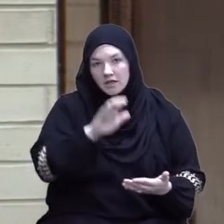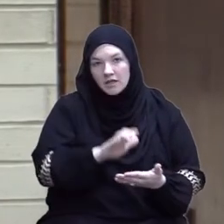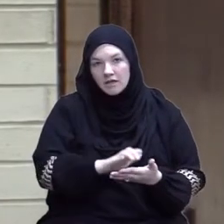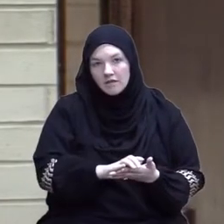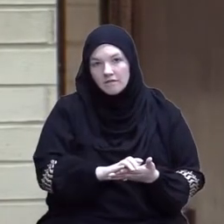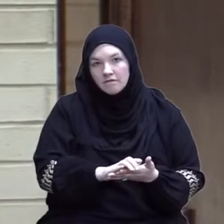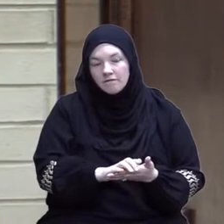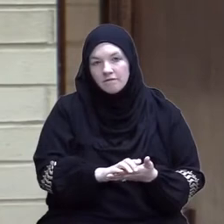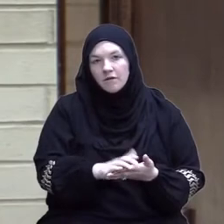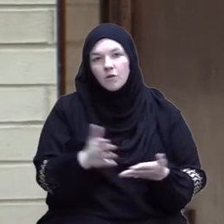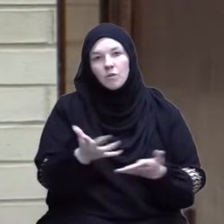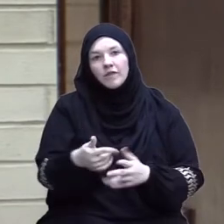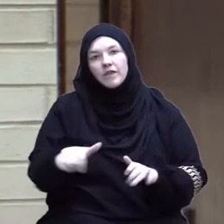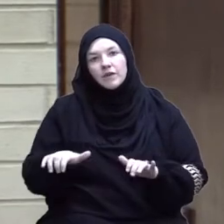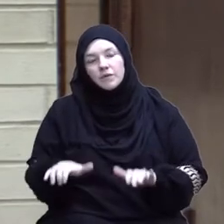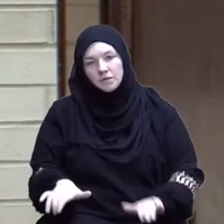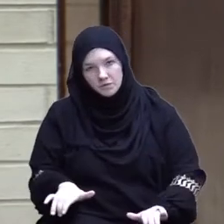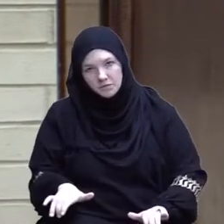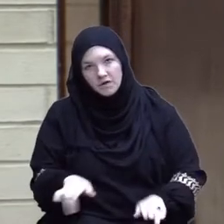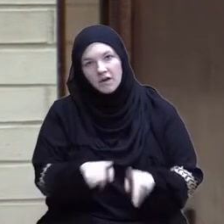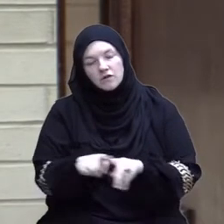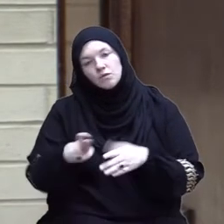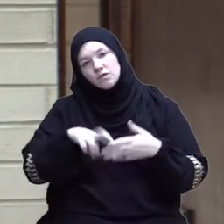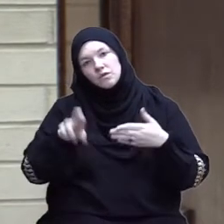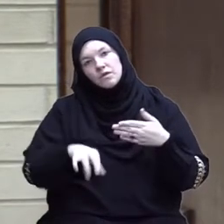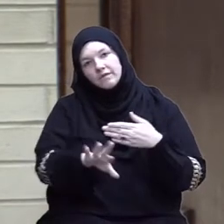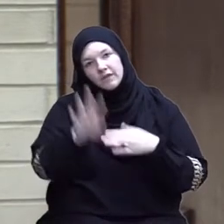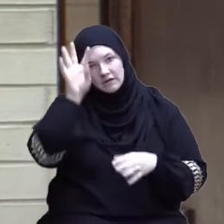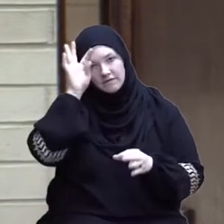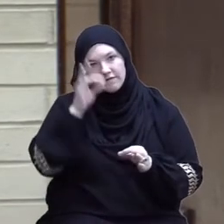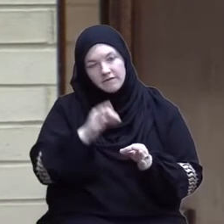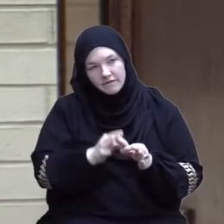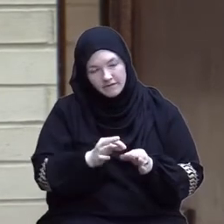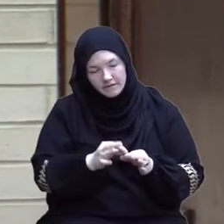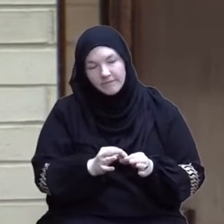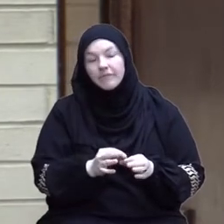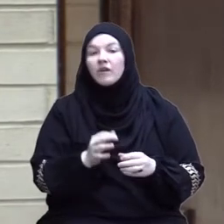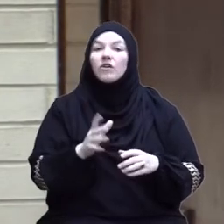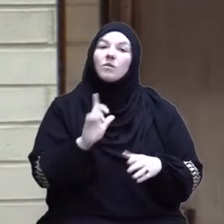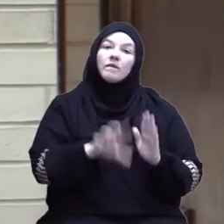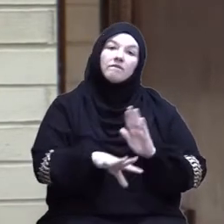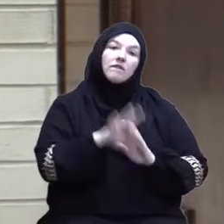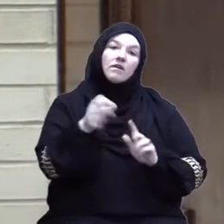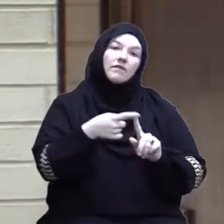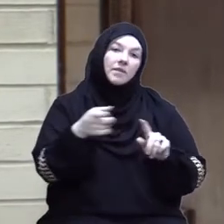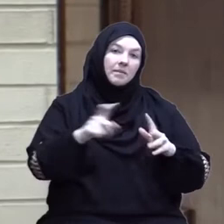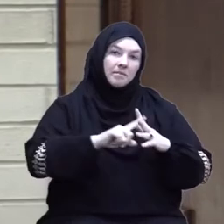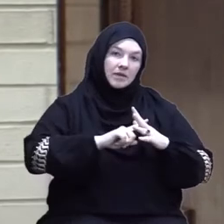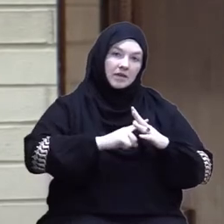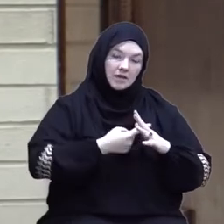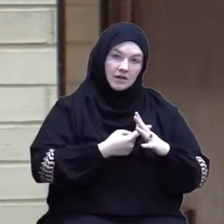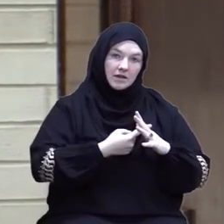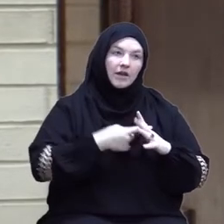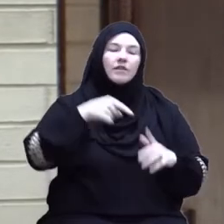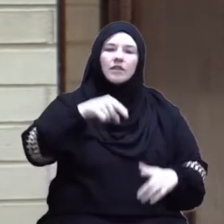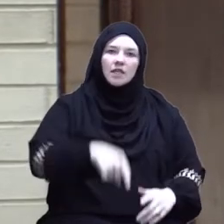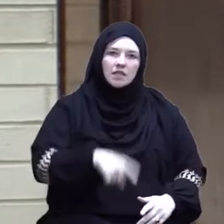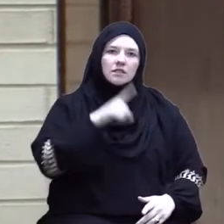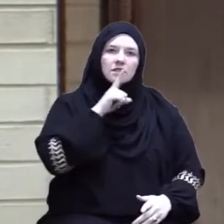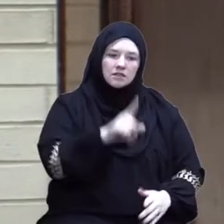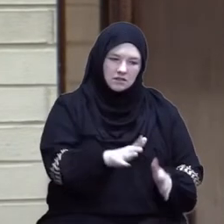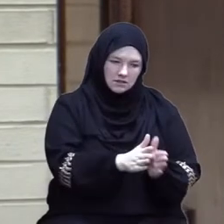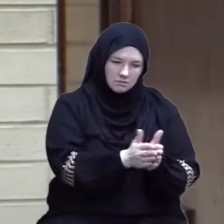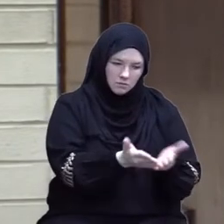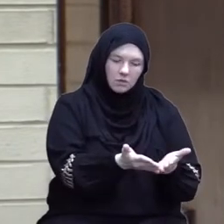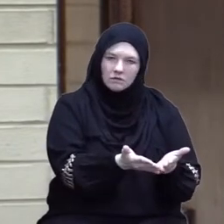and what they do as a result of their faith. So you find from the beginning, this is the book,